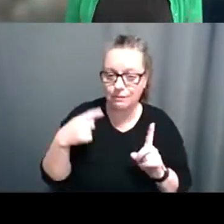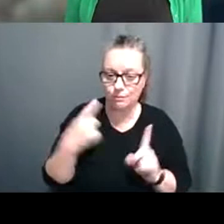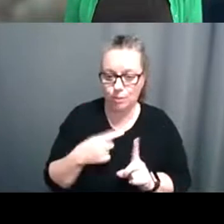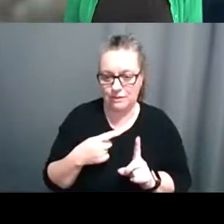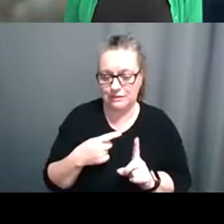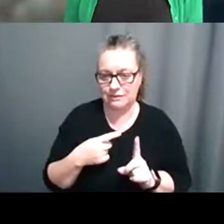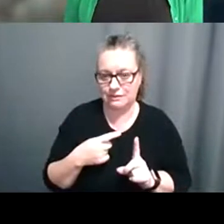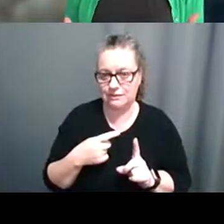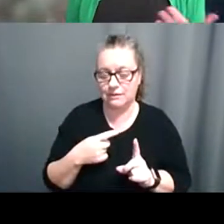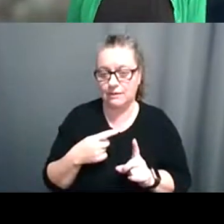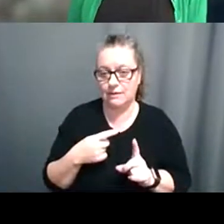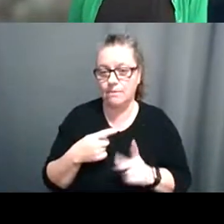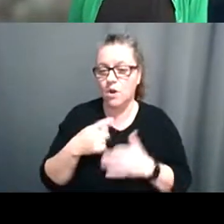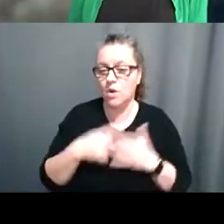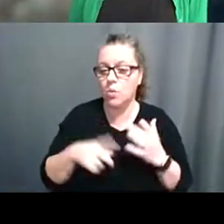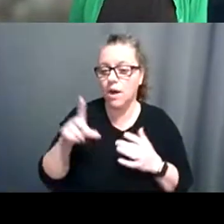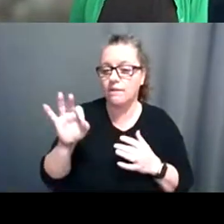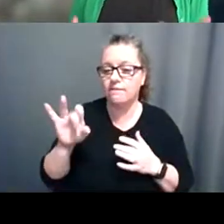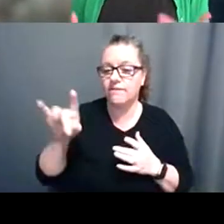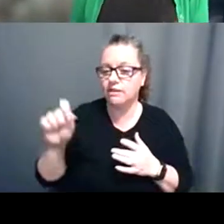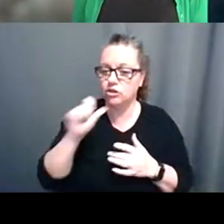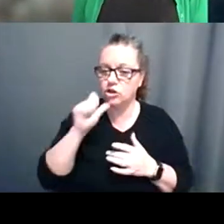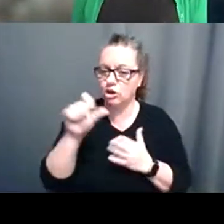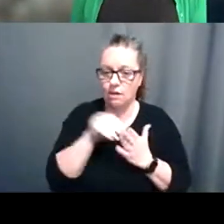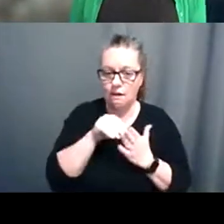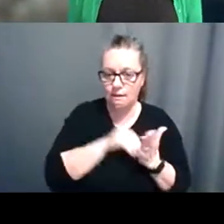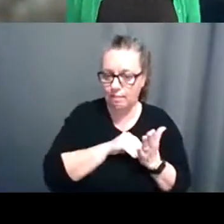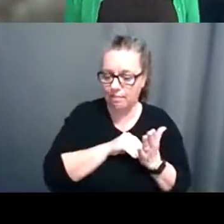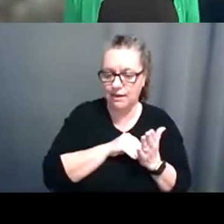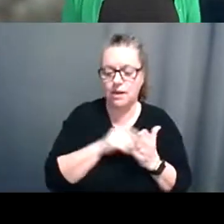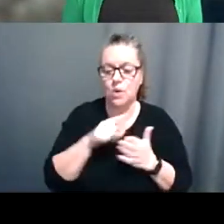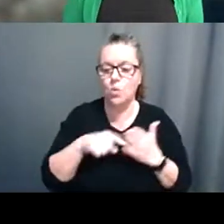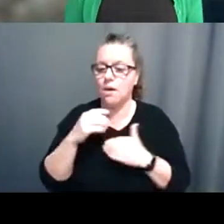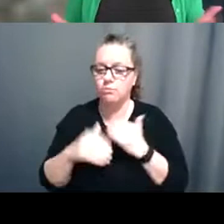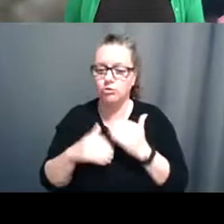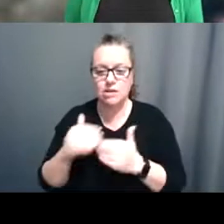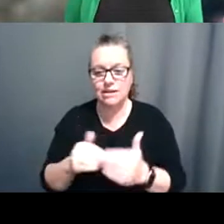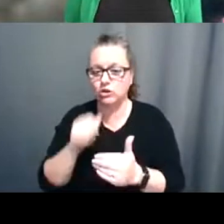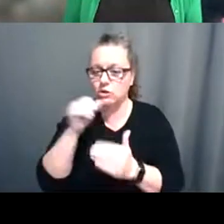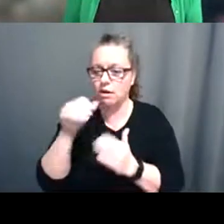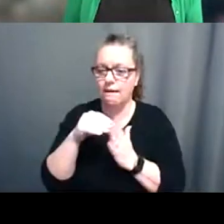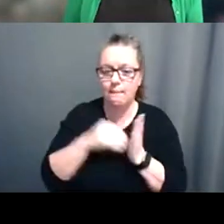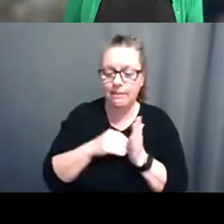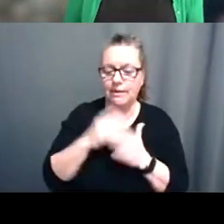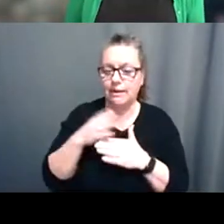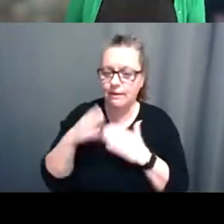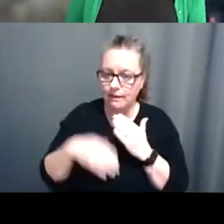What fields are you not completing? And processes are you not completing? And why?